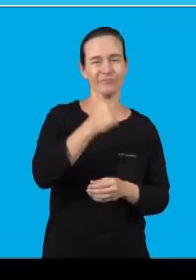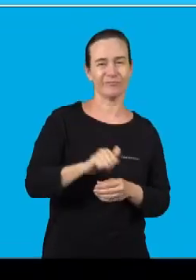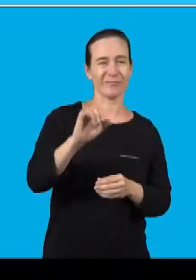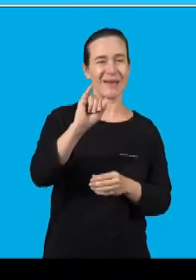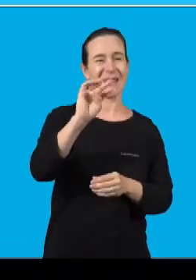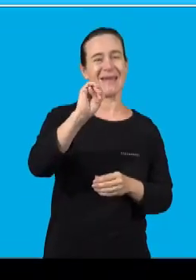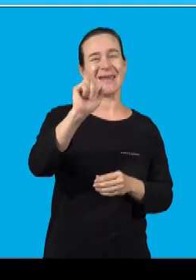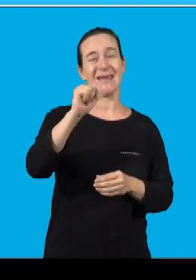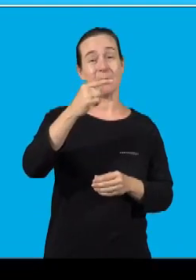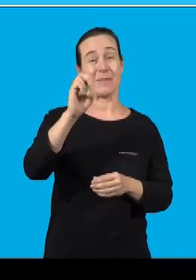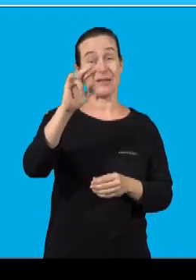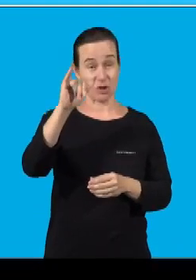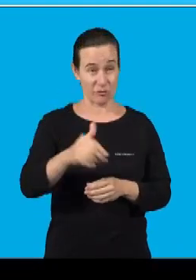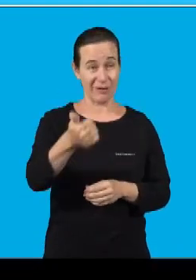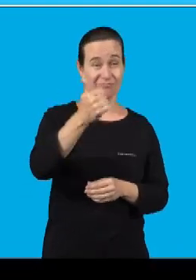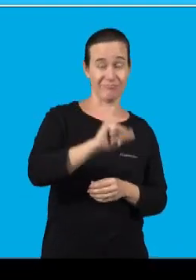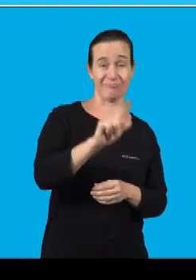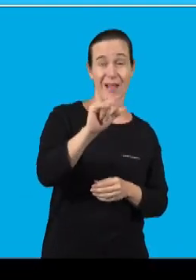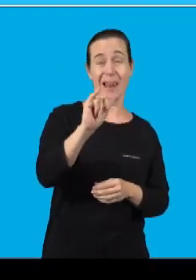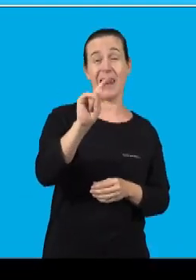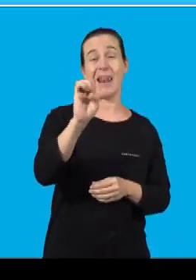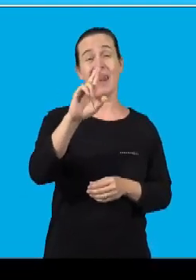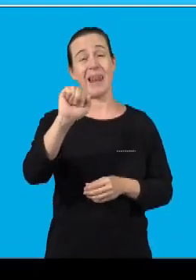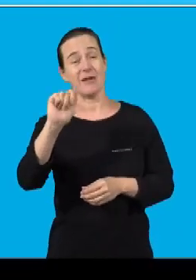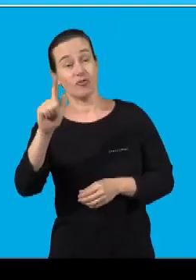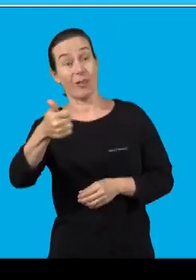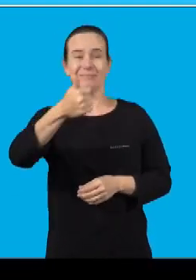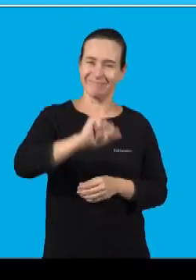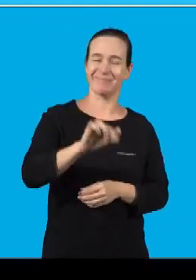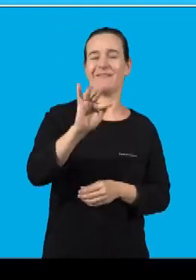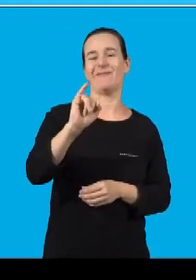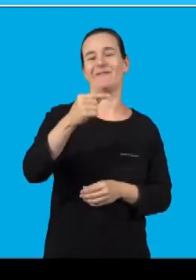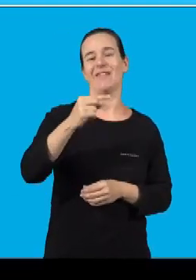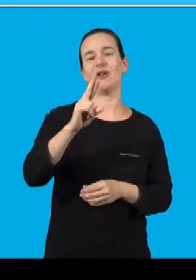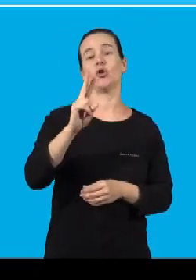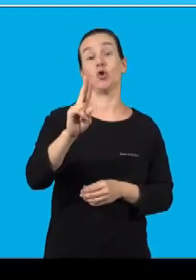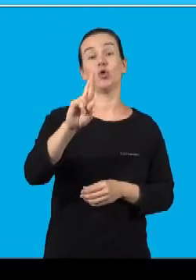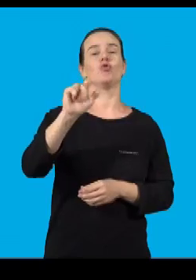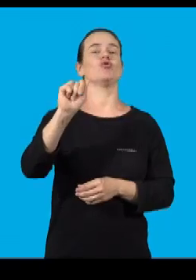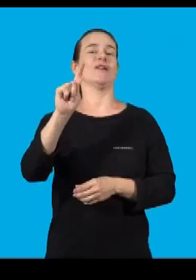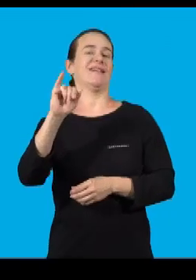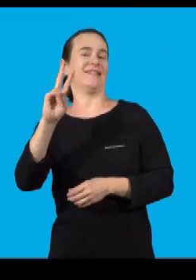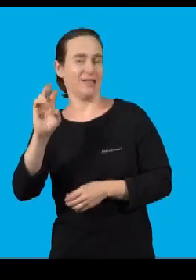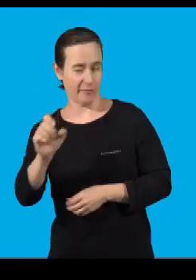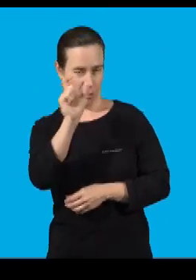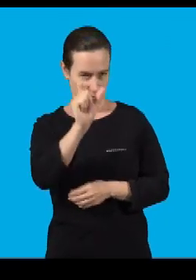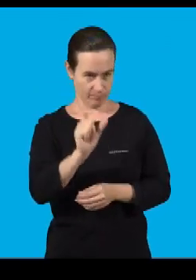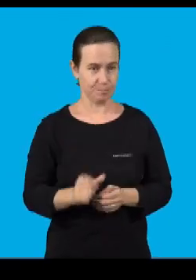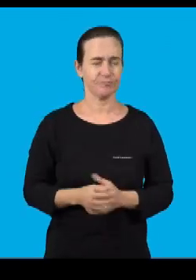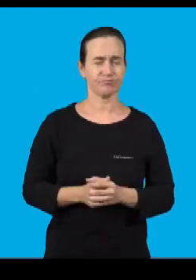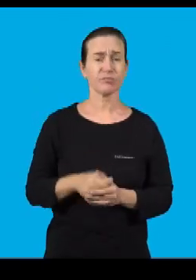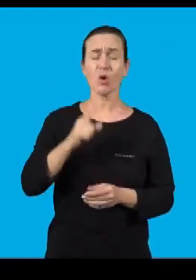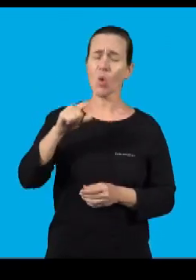imagery is those vivid pictures, and then literal and figurative meaning. I'm sure we have encountered that.